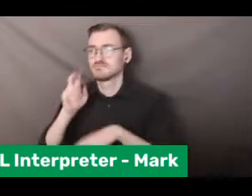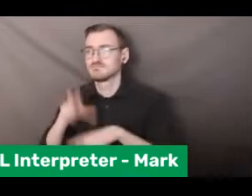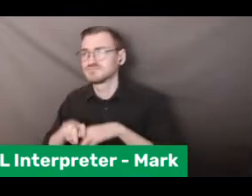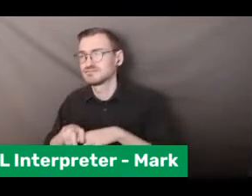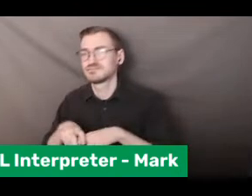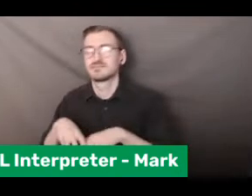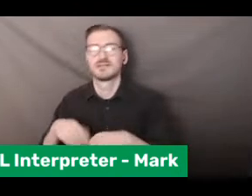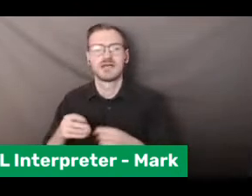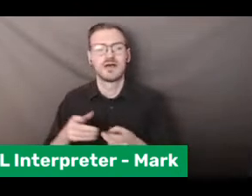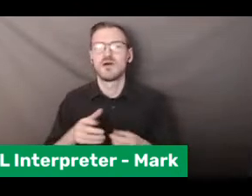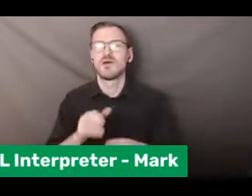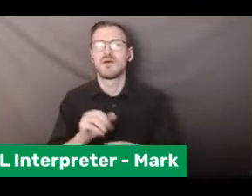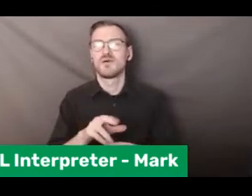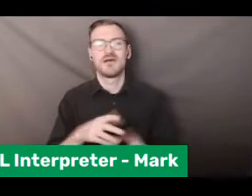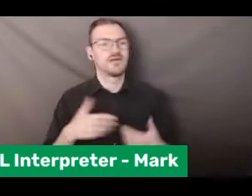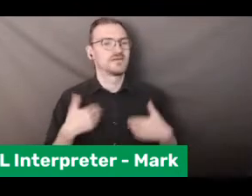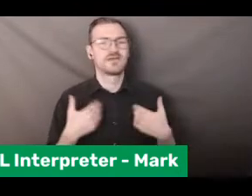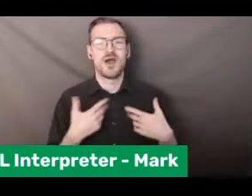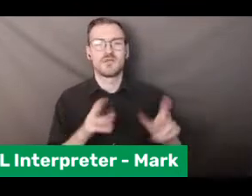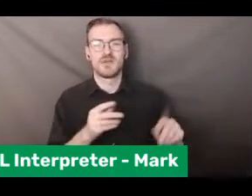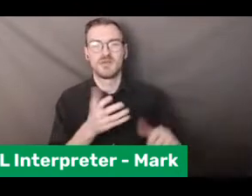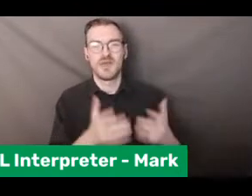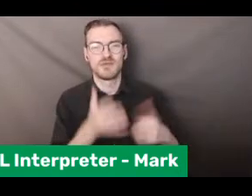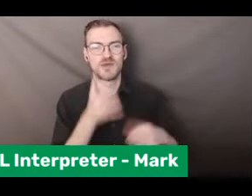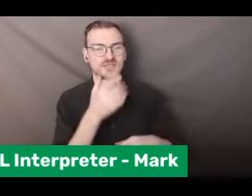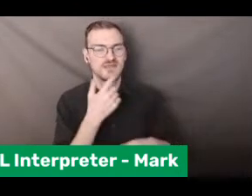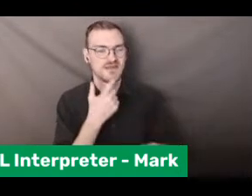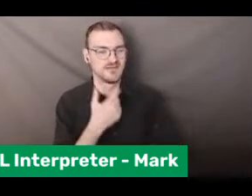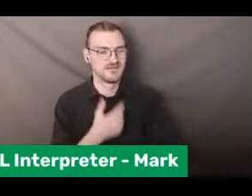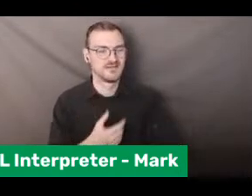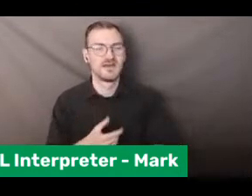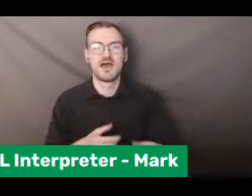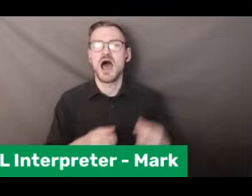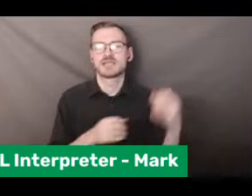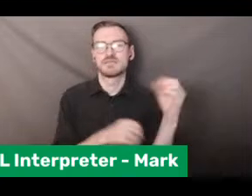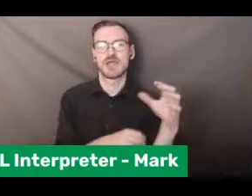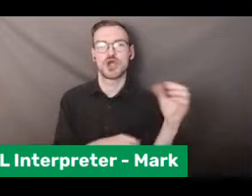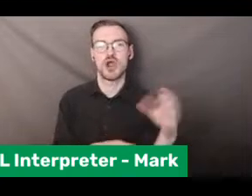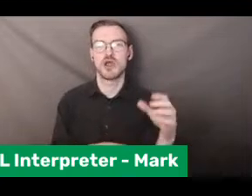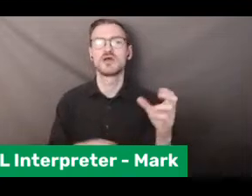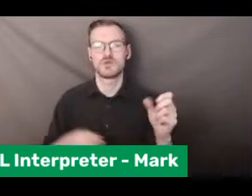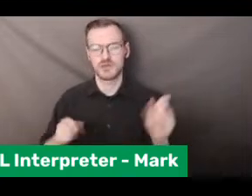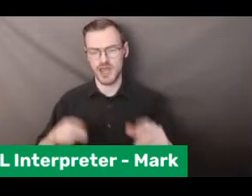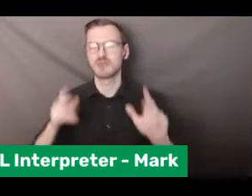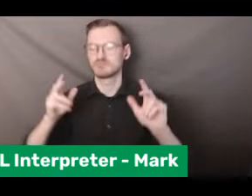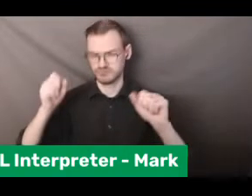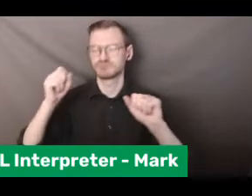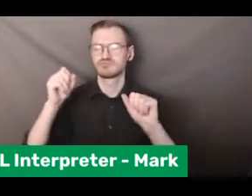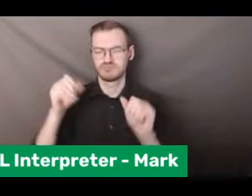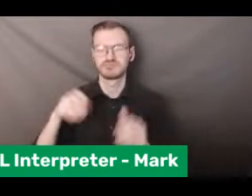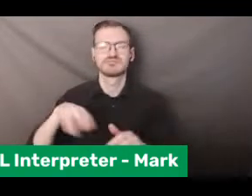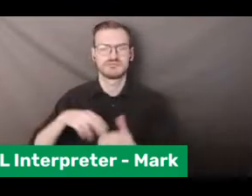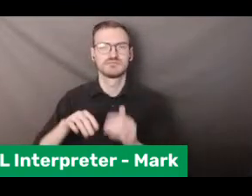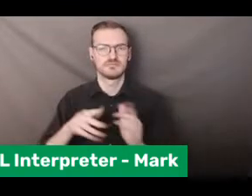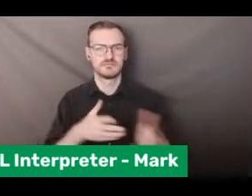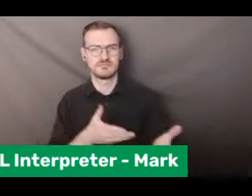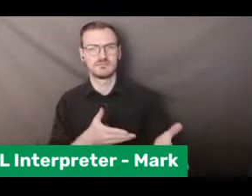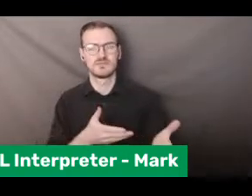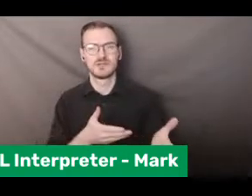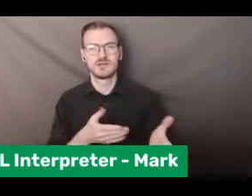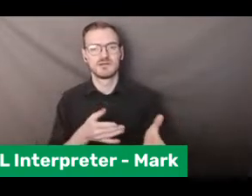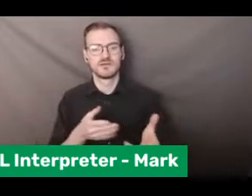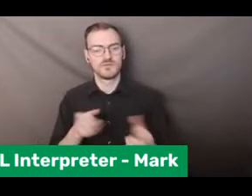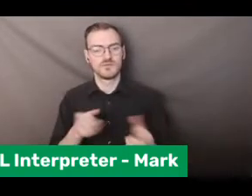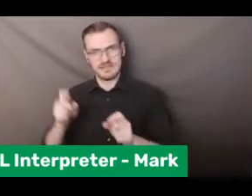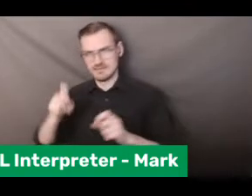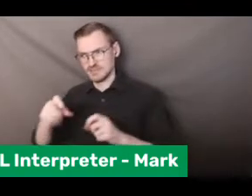sorts of conditions that I think can help heal us, can help repair the harm that's been caused from outcomes of